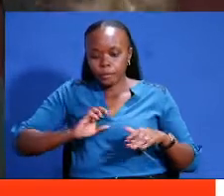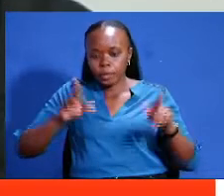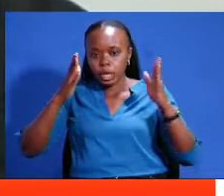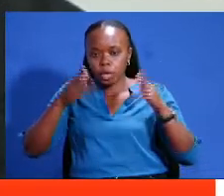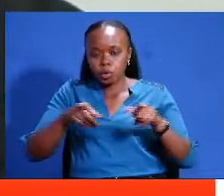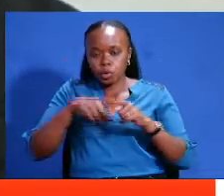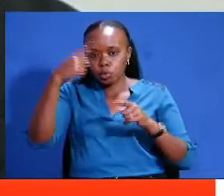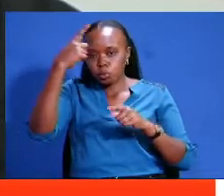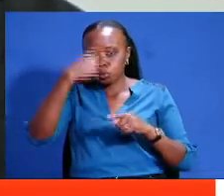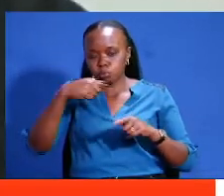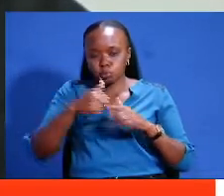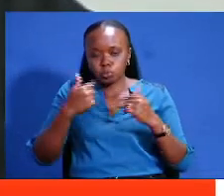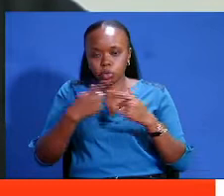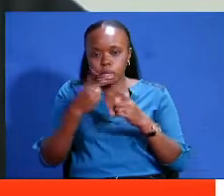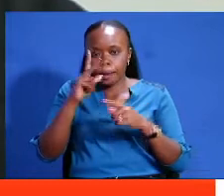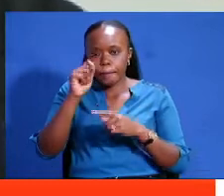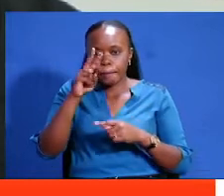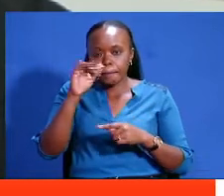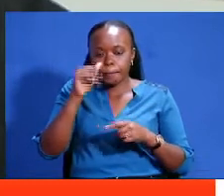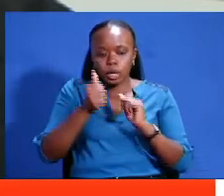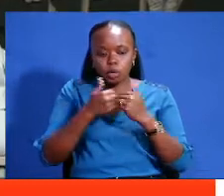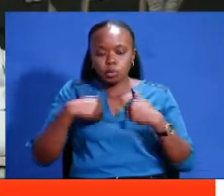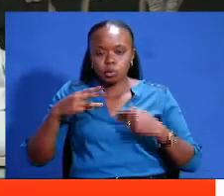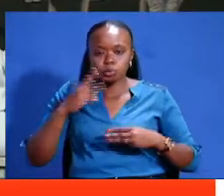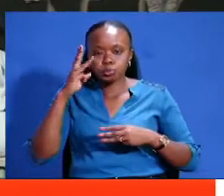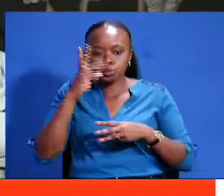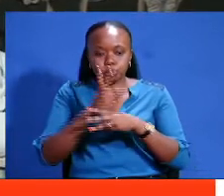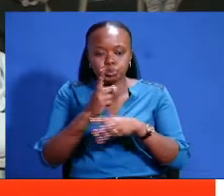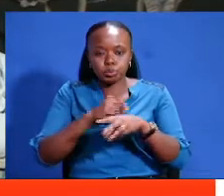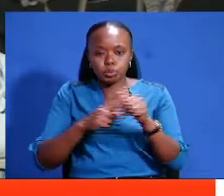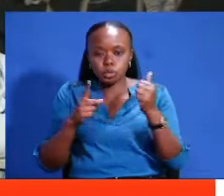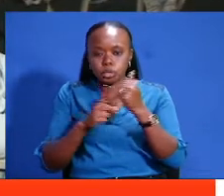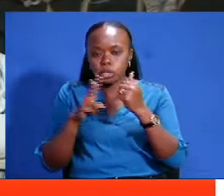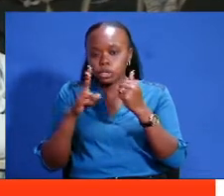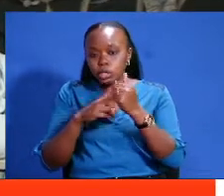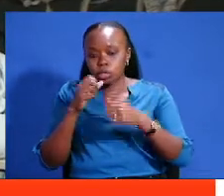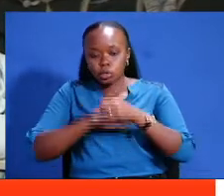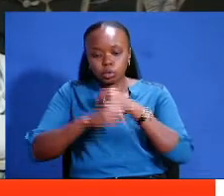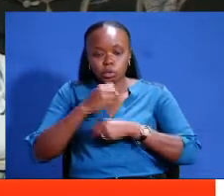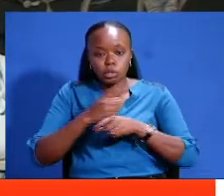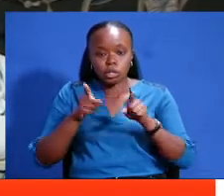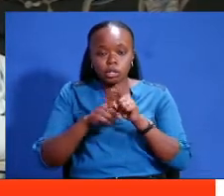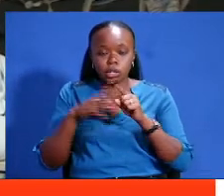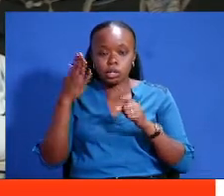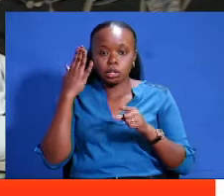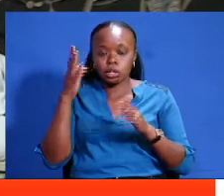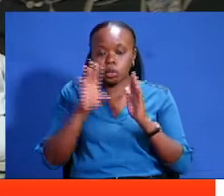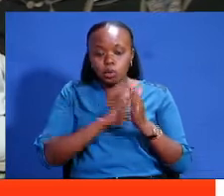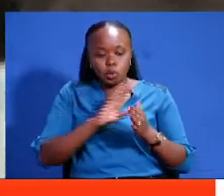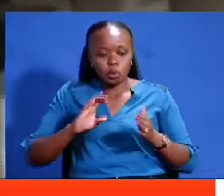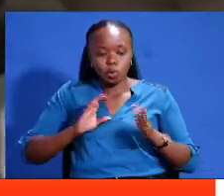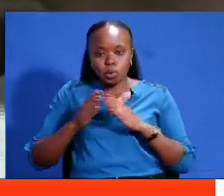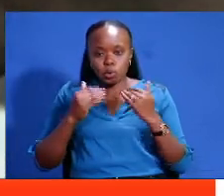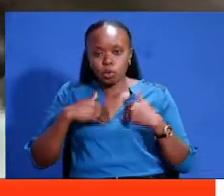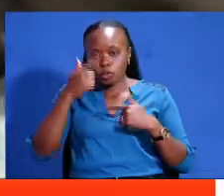Christian-Muslim Relations in Africa, PROKMURA, which was founded 62 years ago under Christian values, has